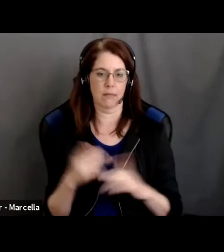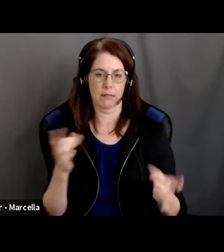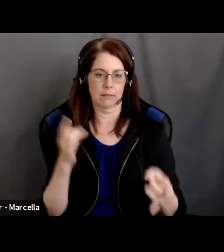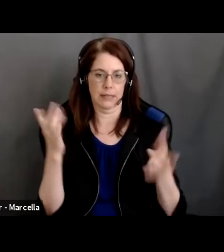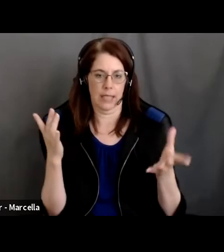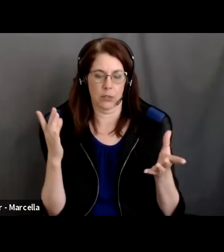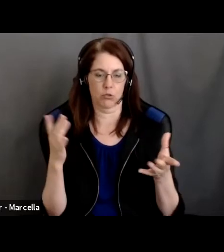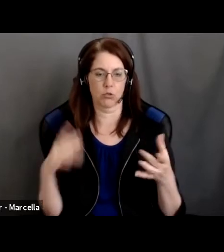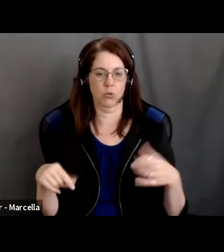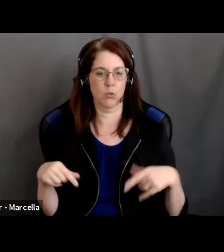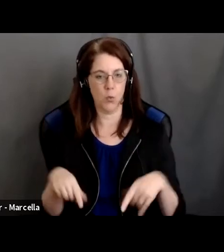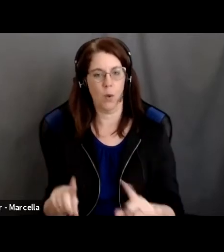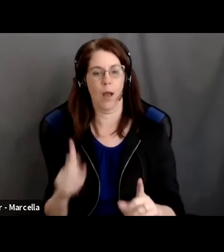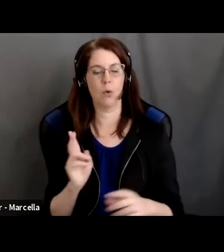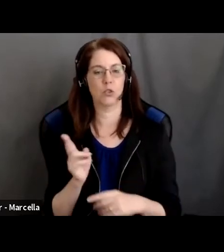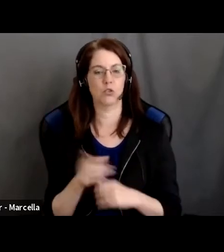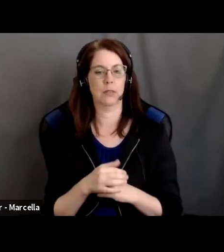disasters throughout history.